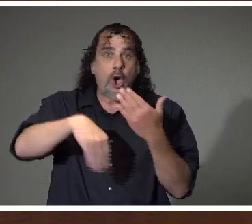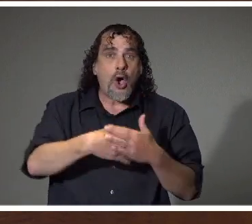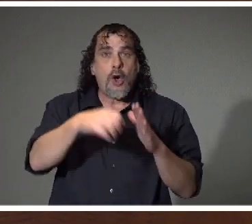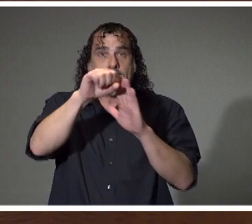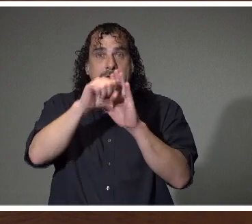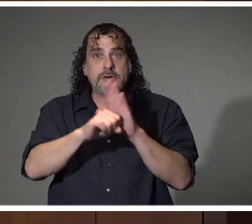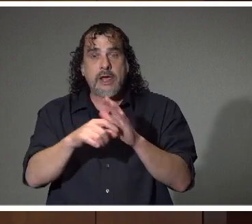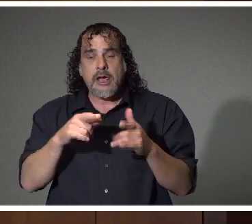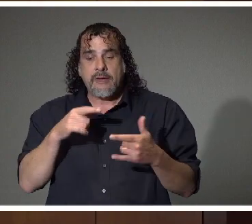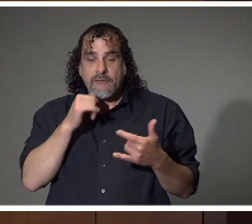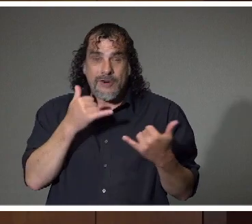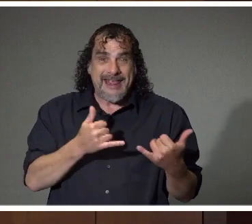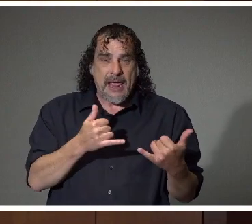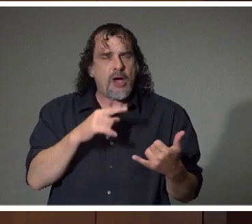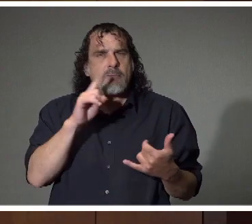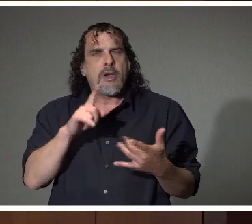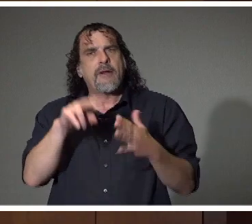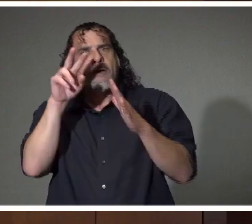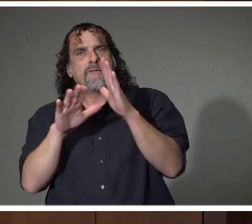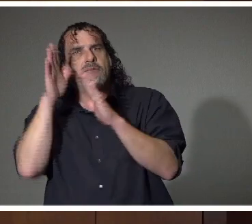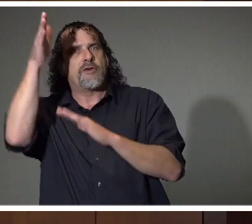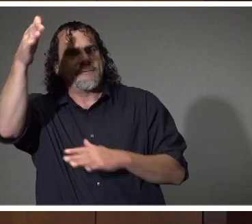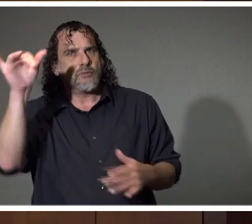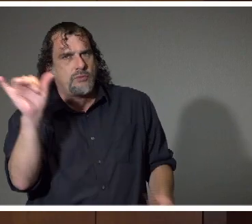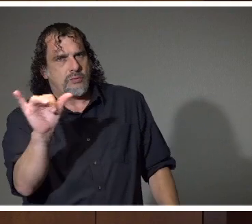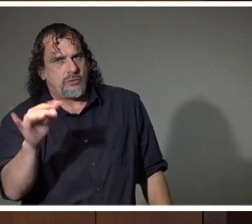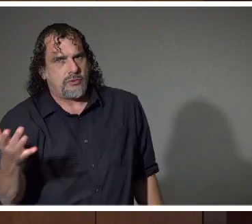predict for the future. But those plans are underway.